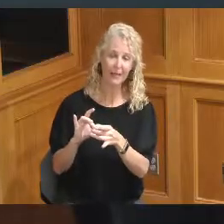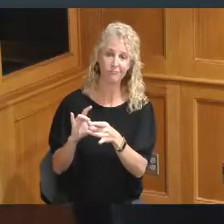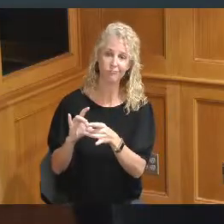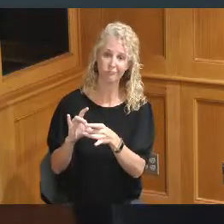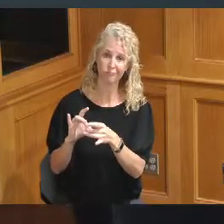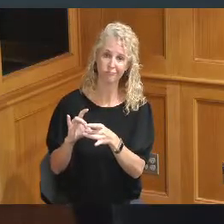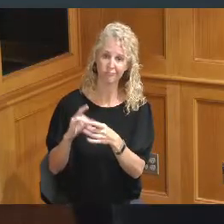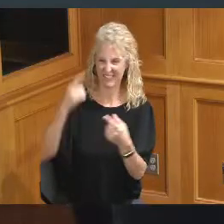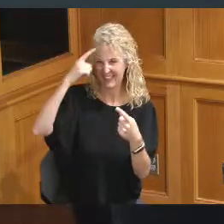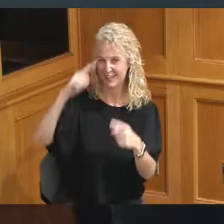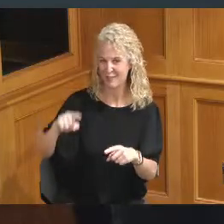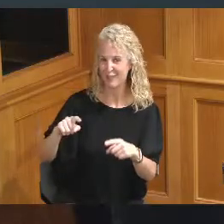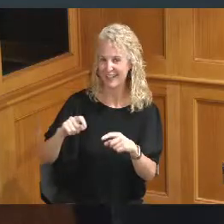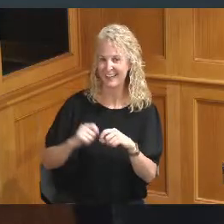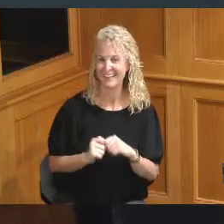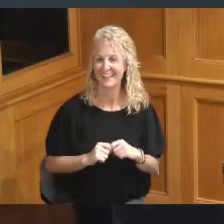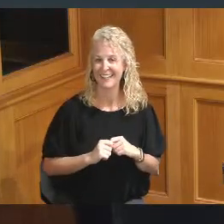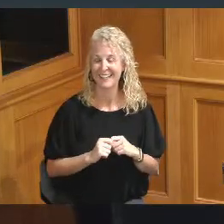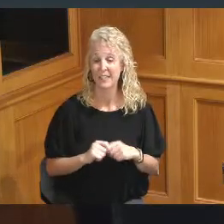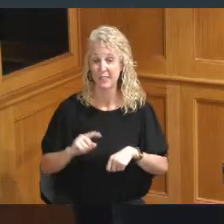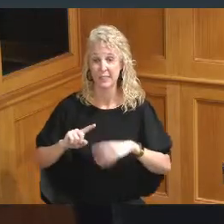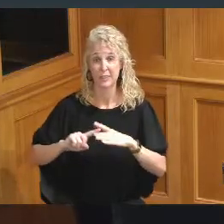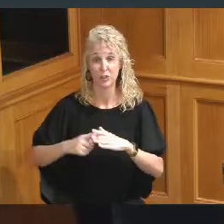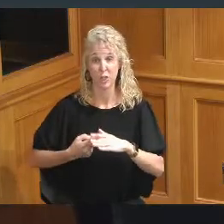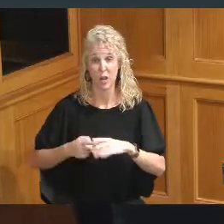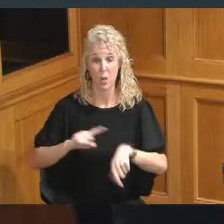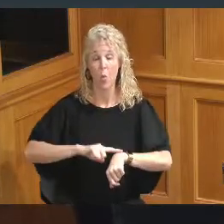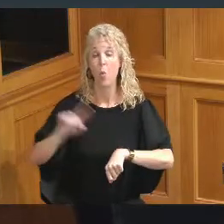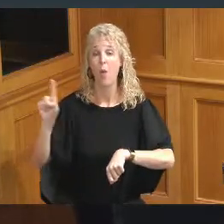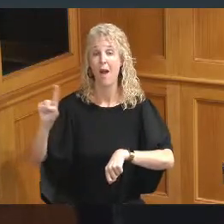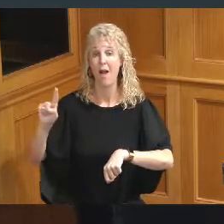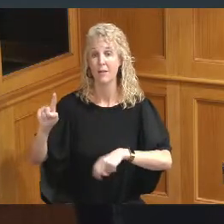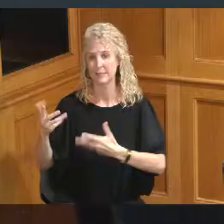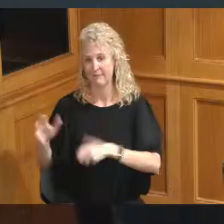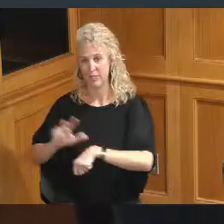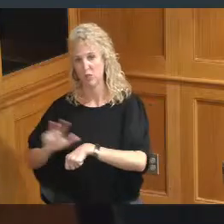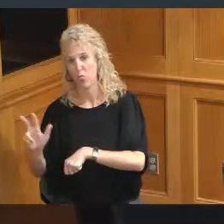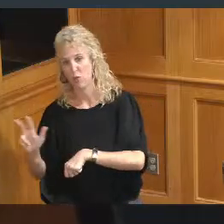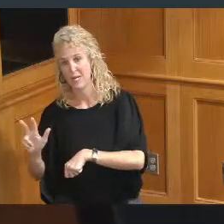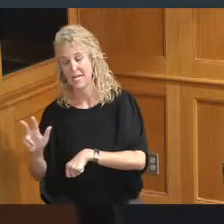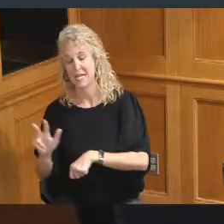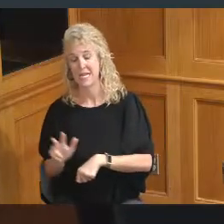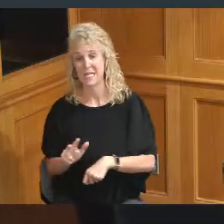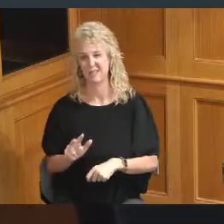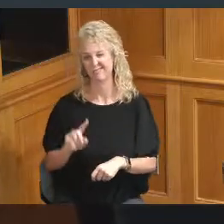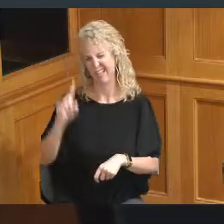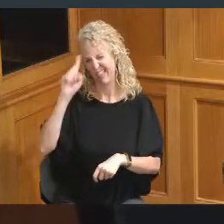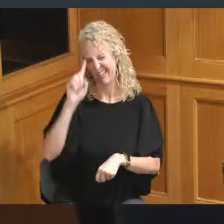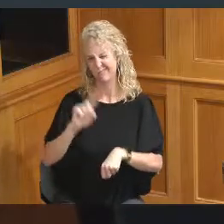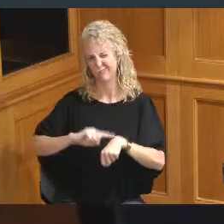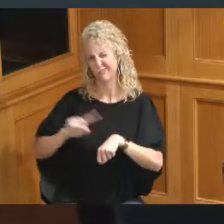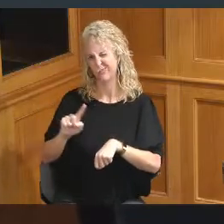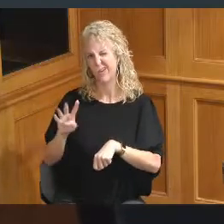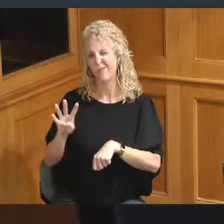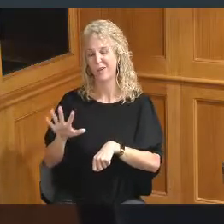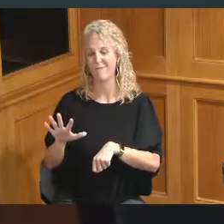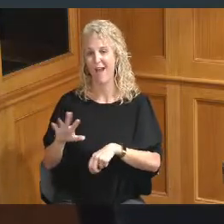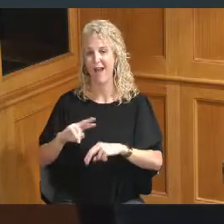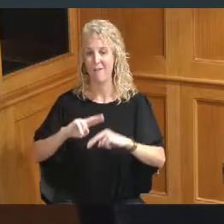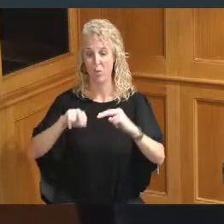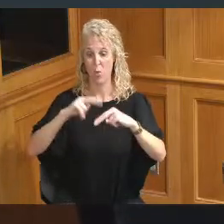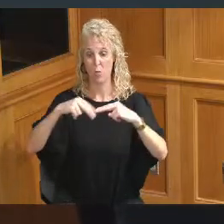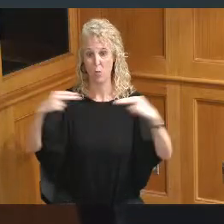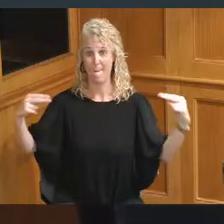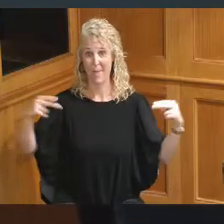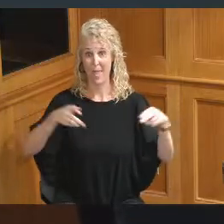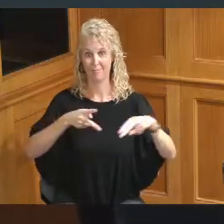coordination and agreement to do this. It's from 1 to 3. And the ribbon cutting will be about 1:45. So everyone, please